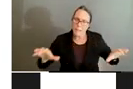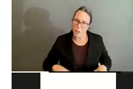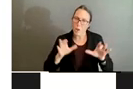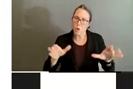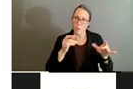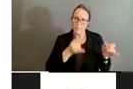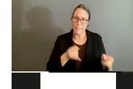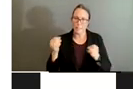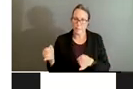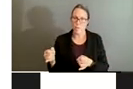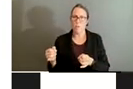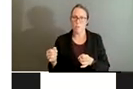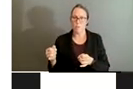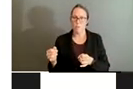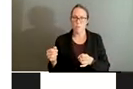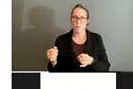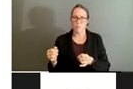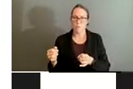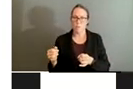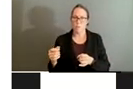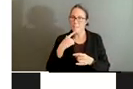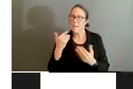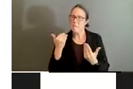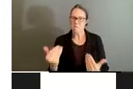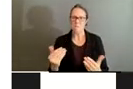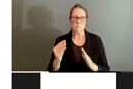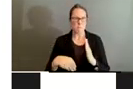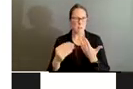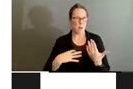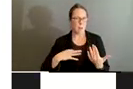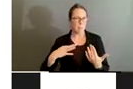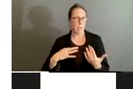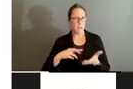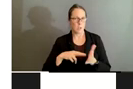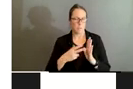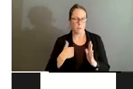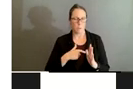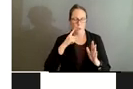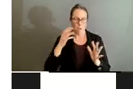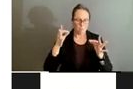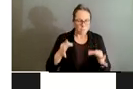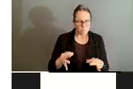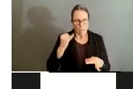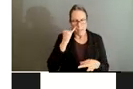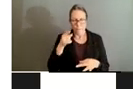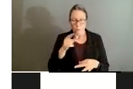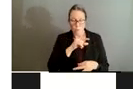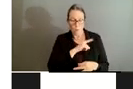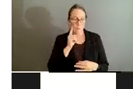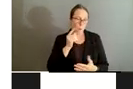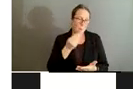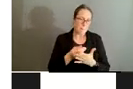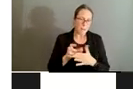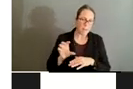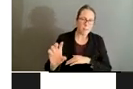if it's brought up to the point of FEMA, filling out that application so that we can determine what they may qualify for and what assistance